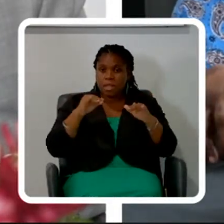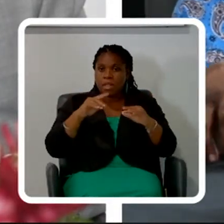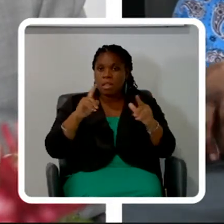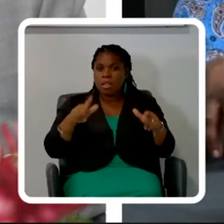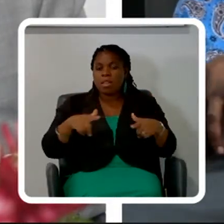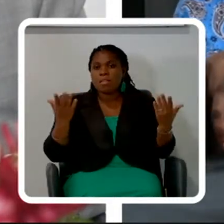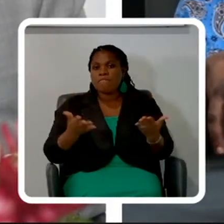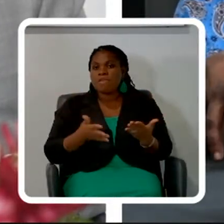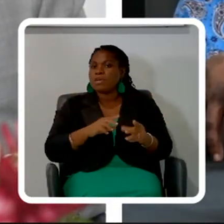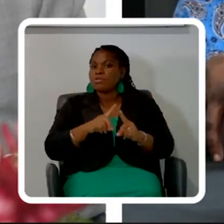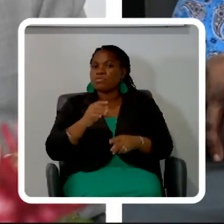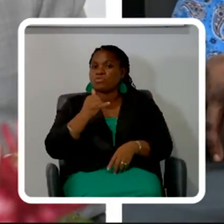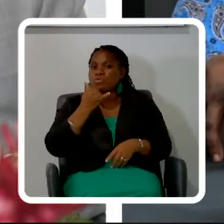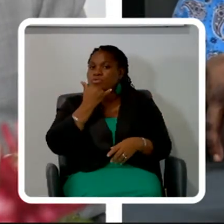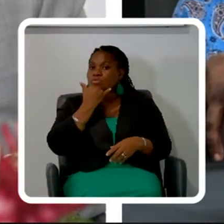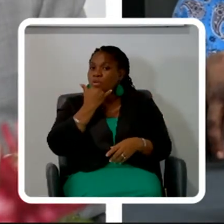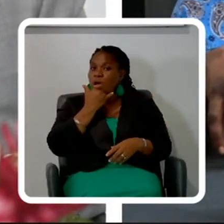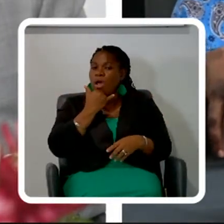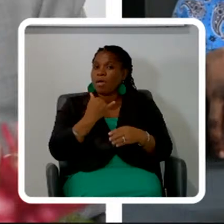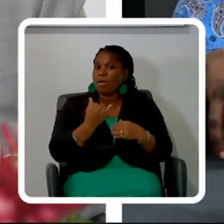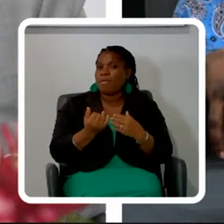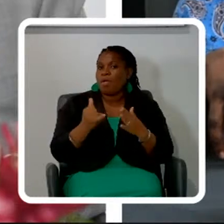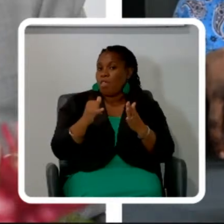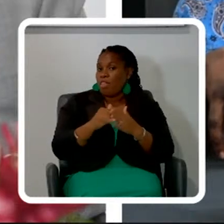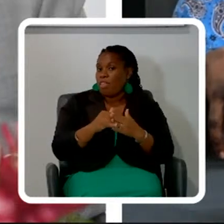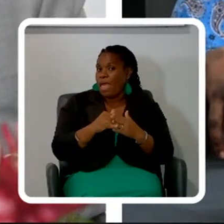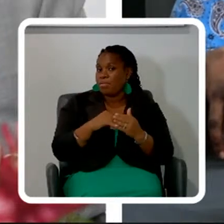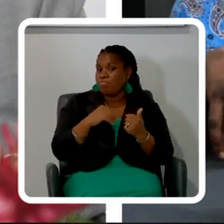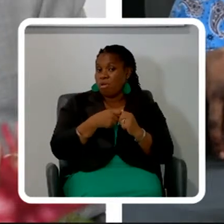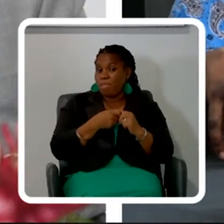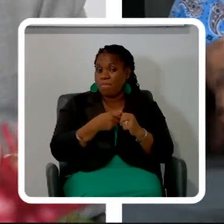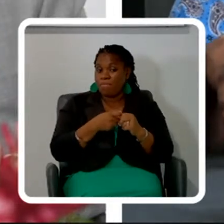has had in this country, are